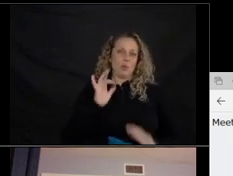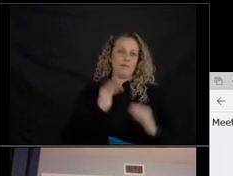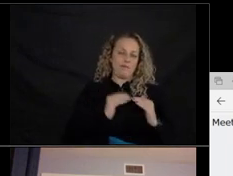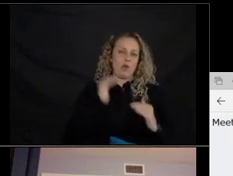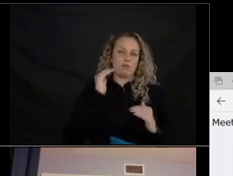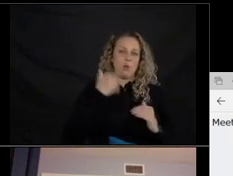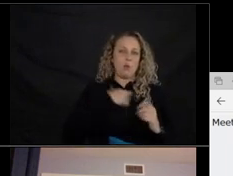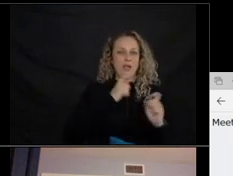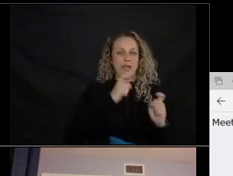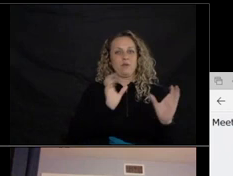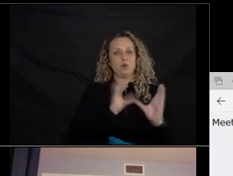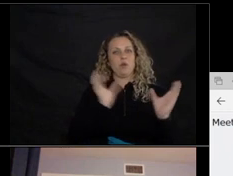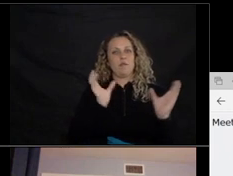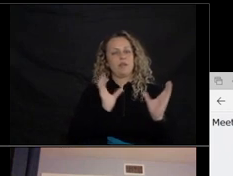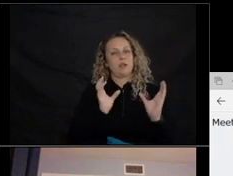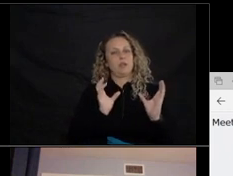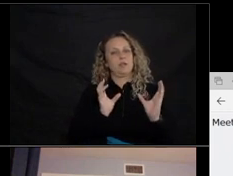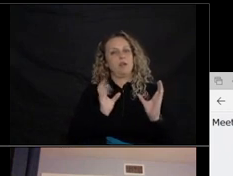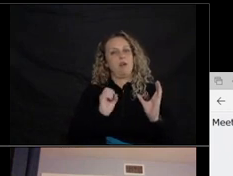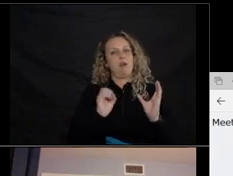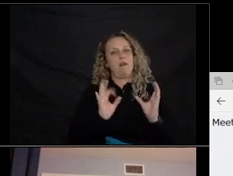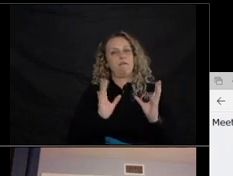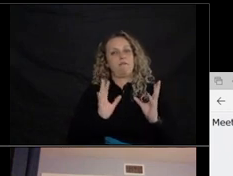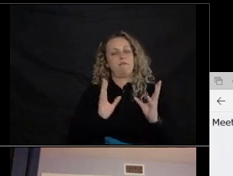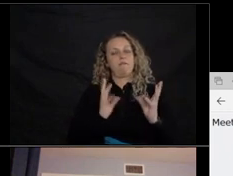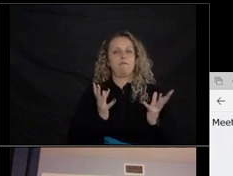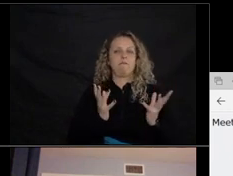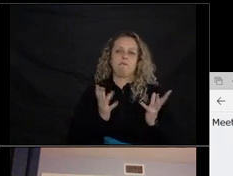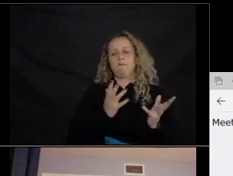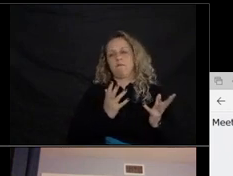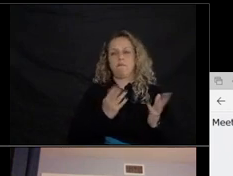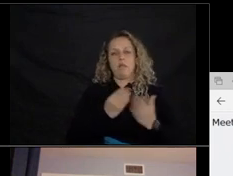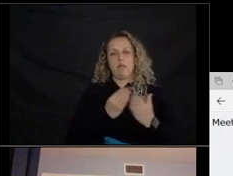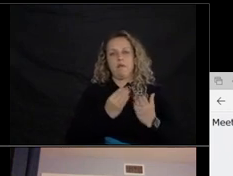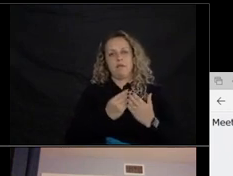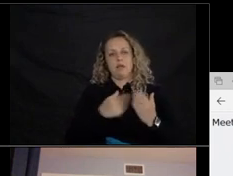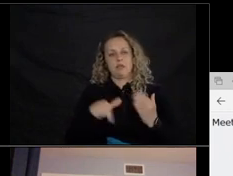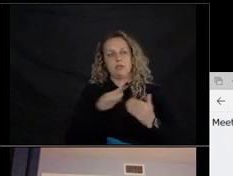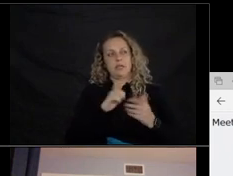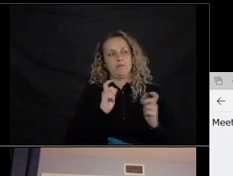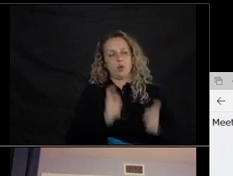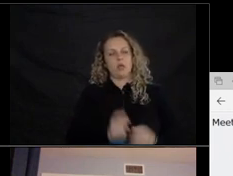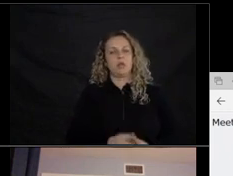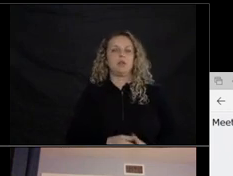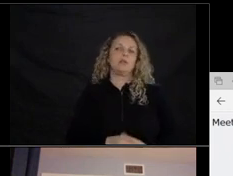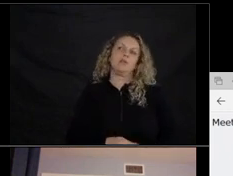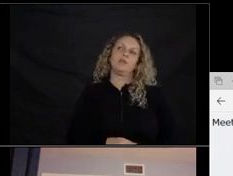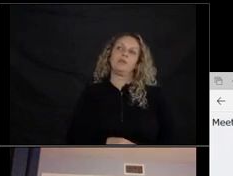we can give them a certificate of the funds that they donated.